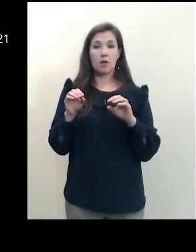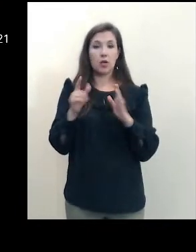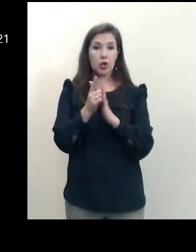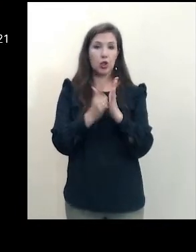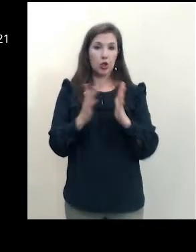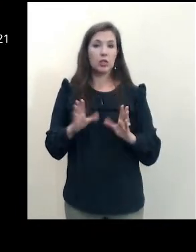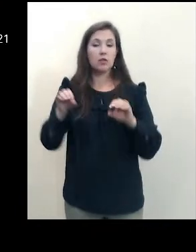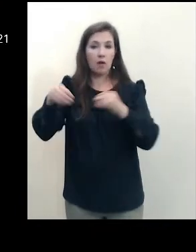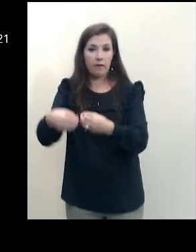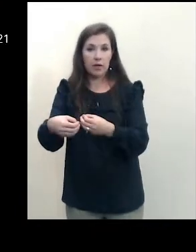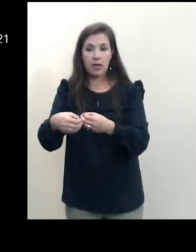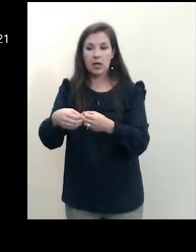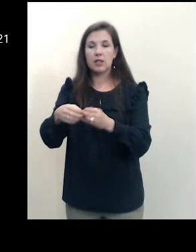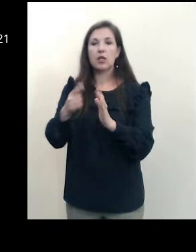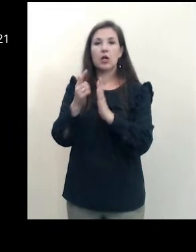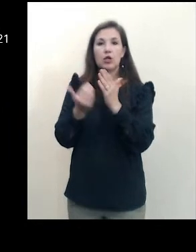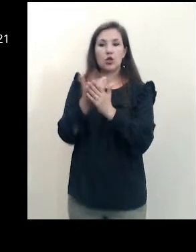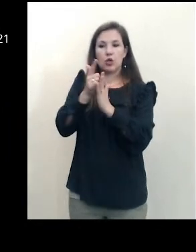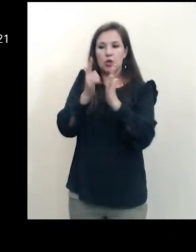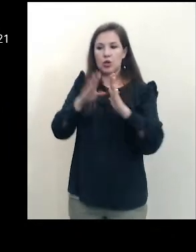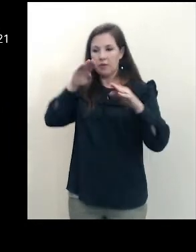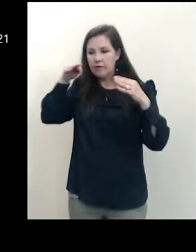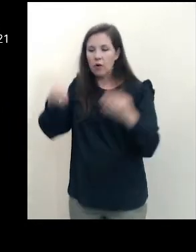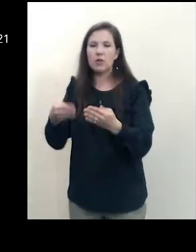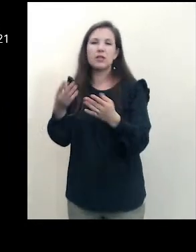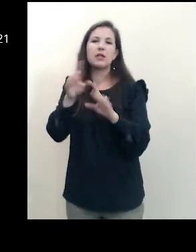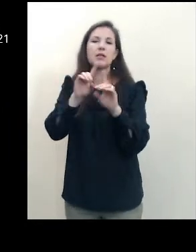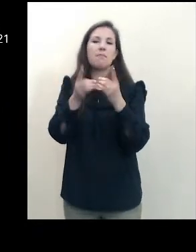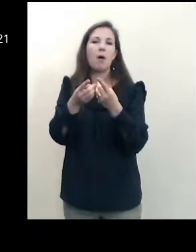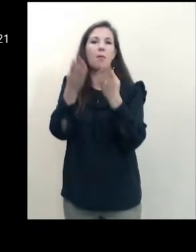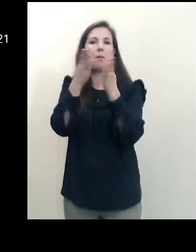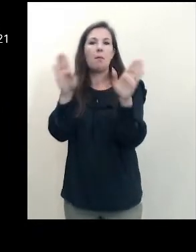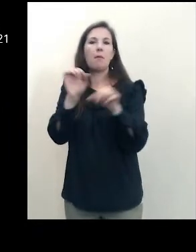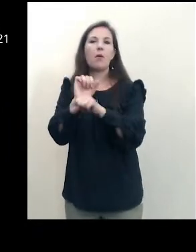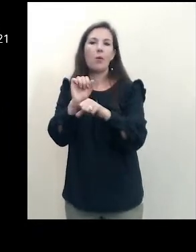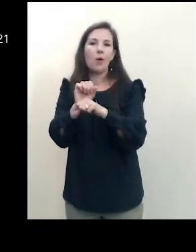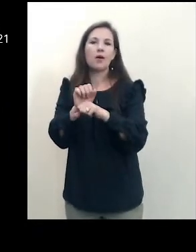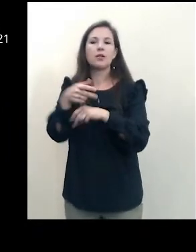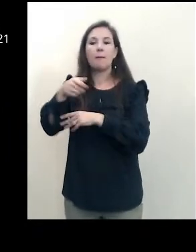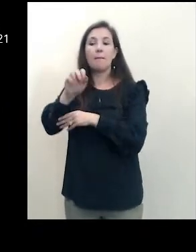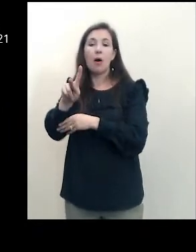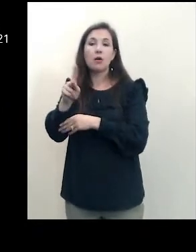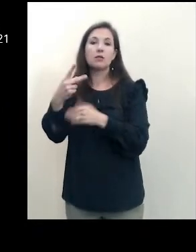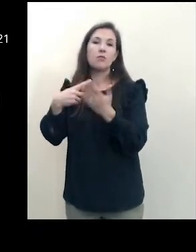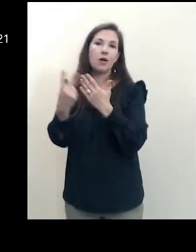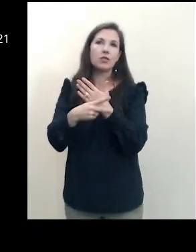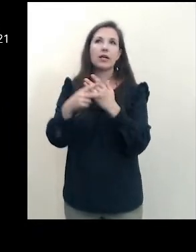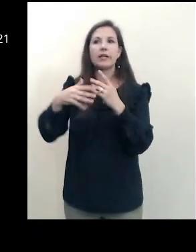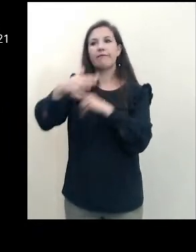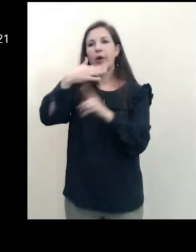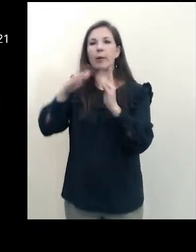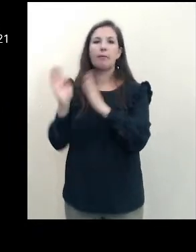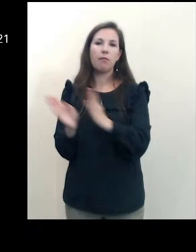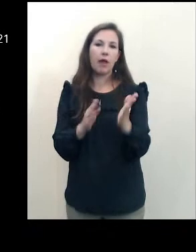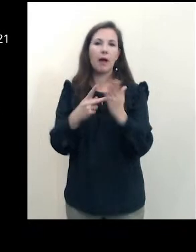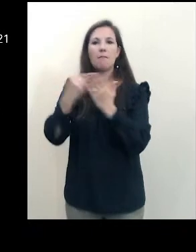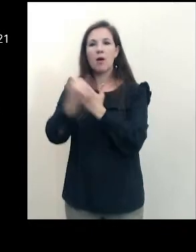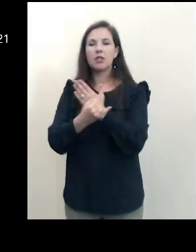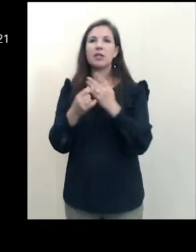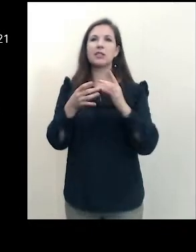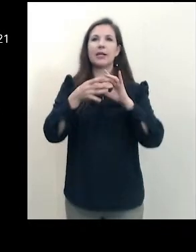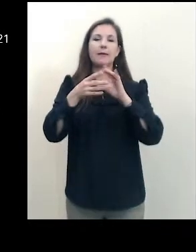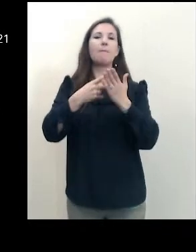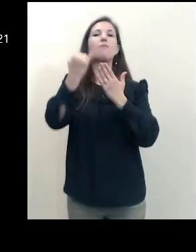dedicated only for Department of Public Works and Parks projects. Could be environmental planning projects, basically a project